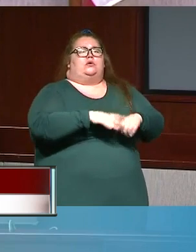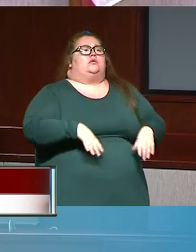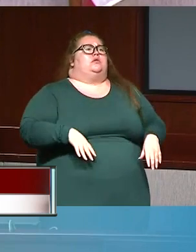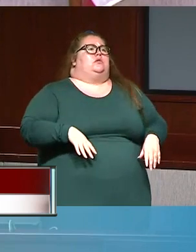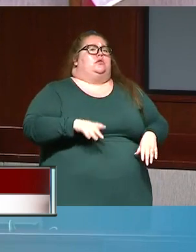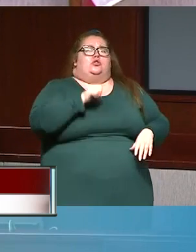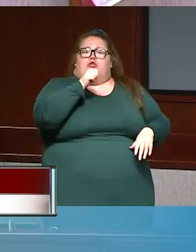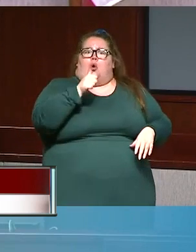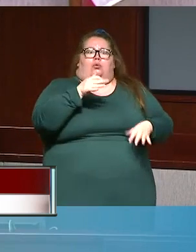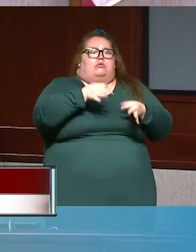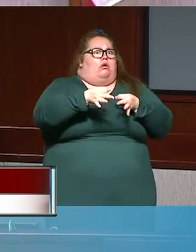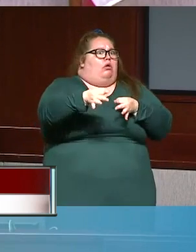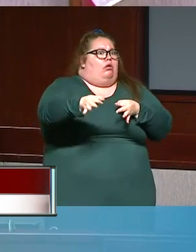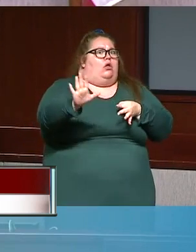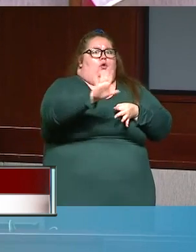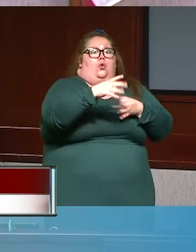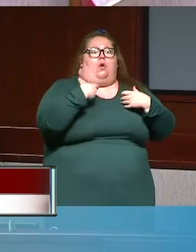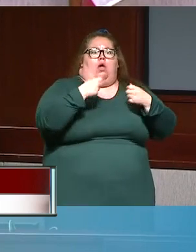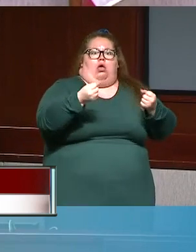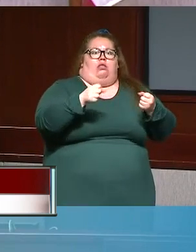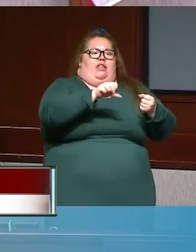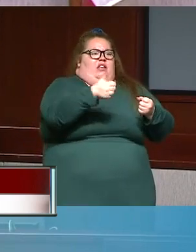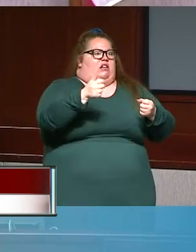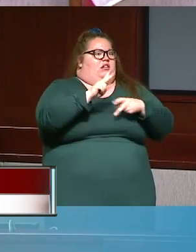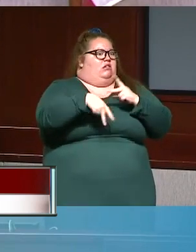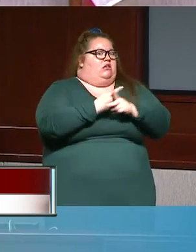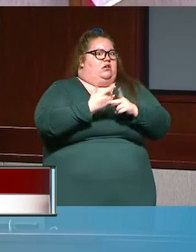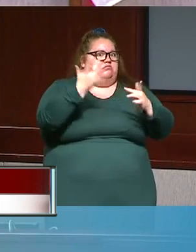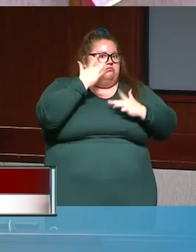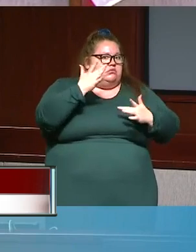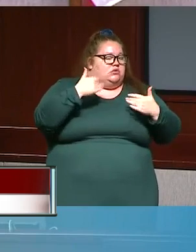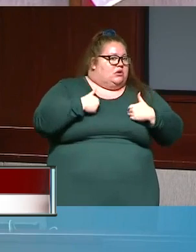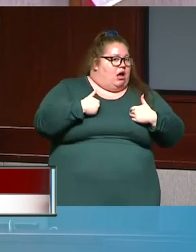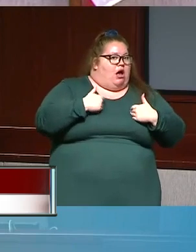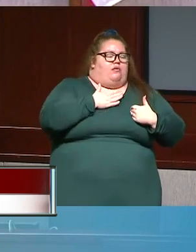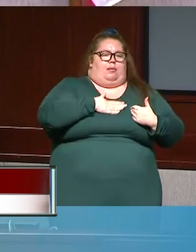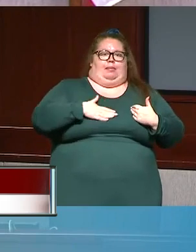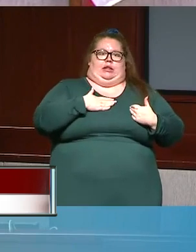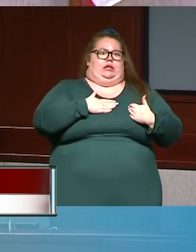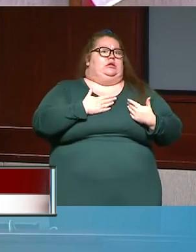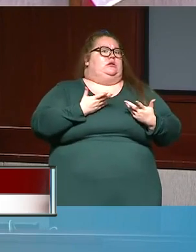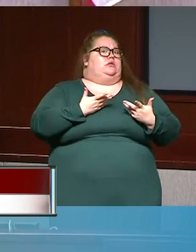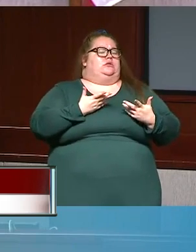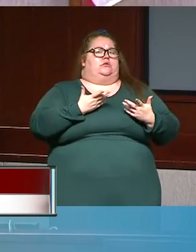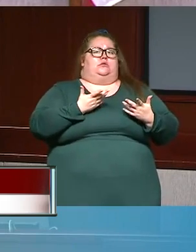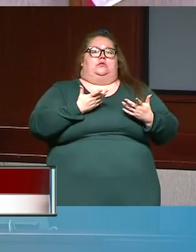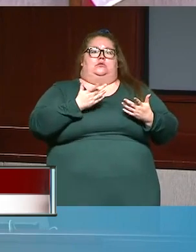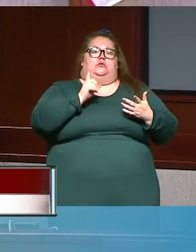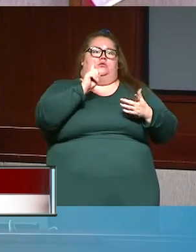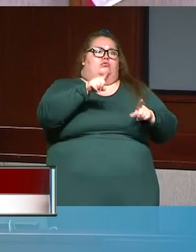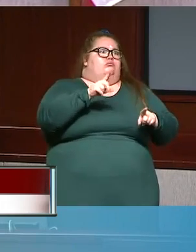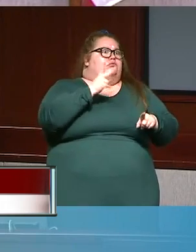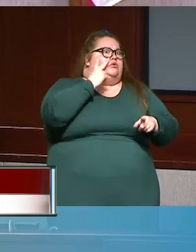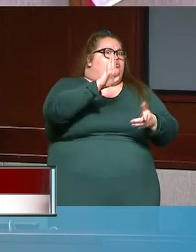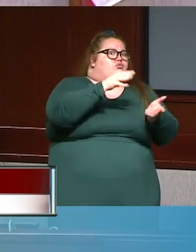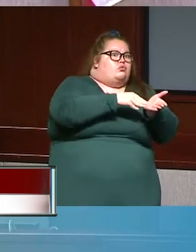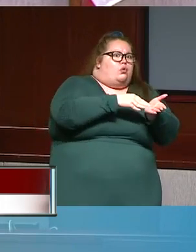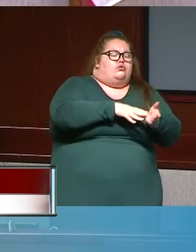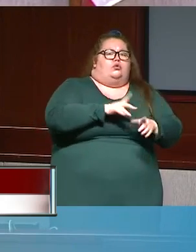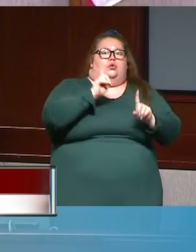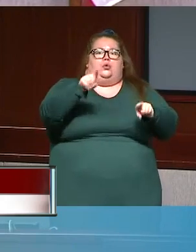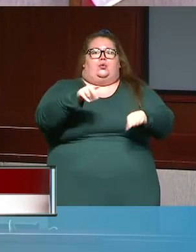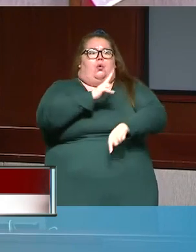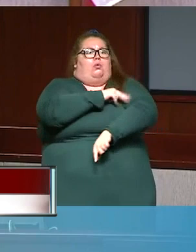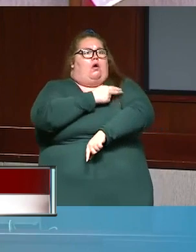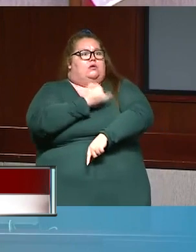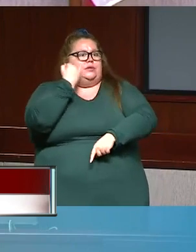care. Make sure that you're caring for yourself. You're taking all of your preventative measures that are necessary to control any chronic